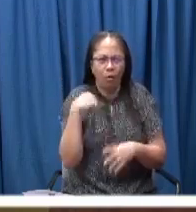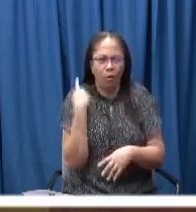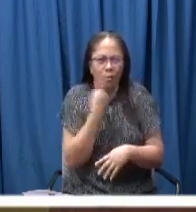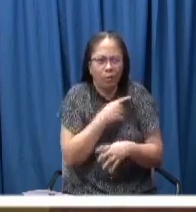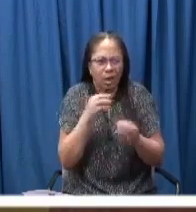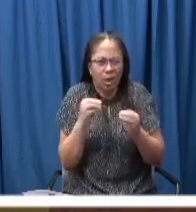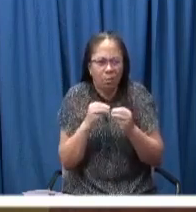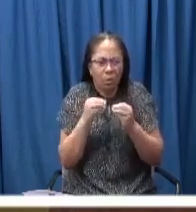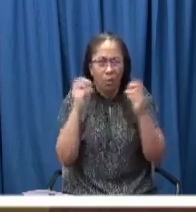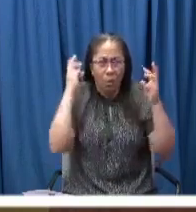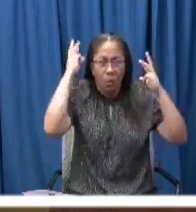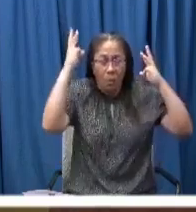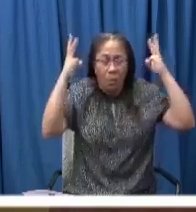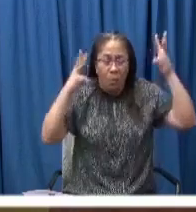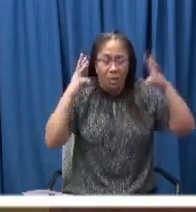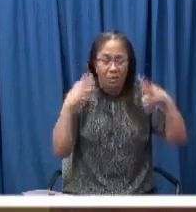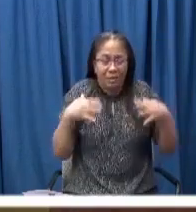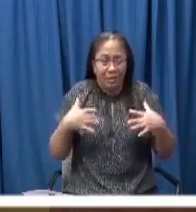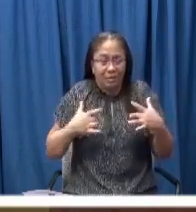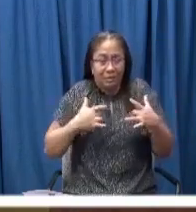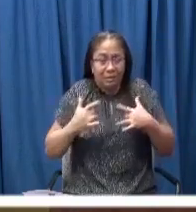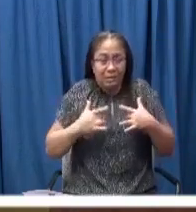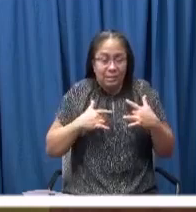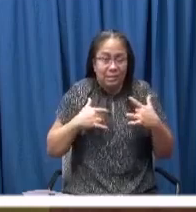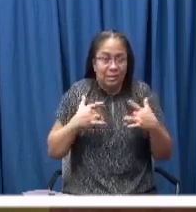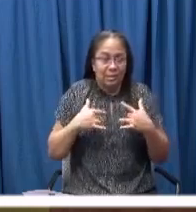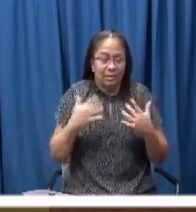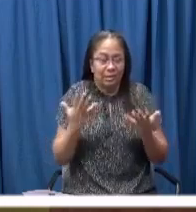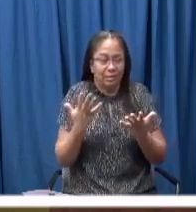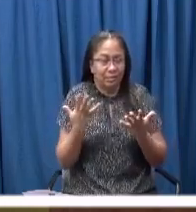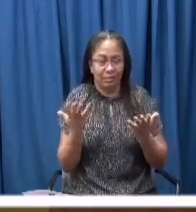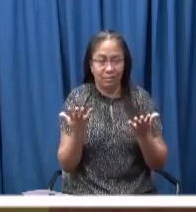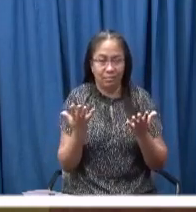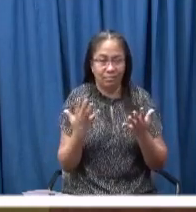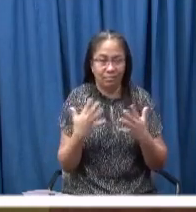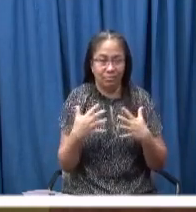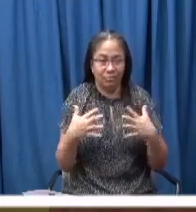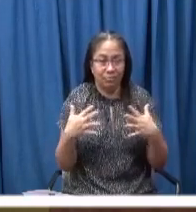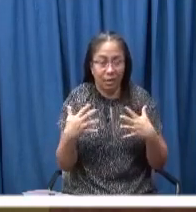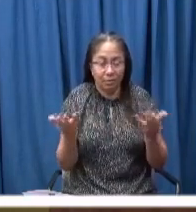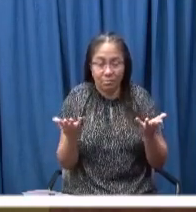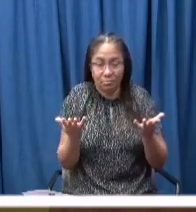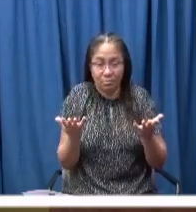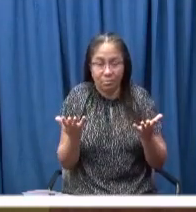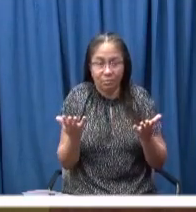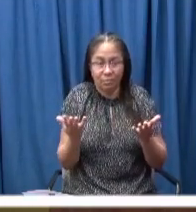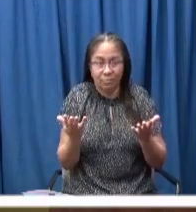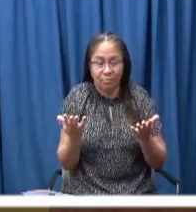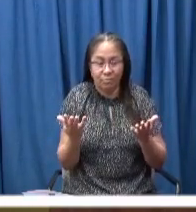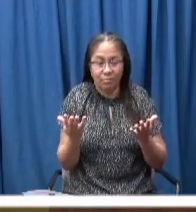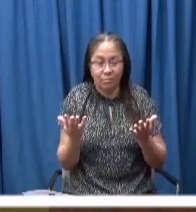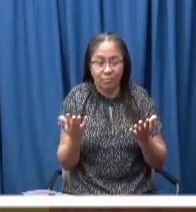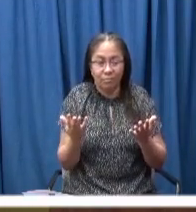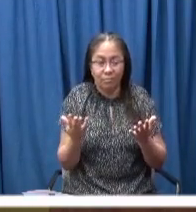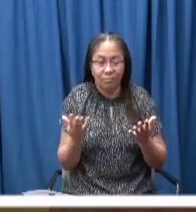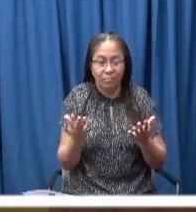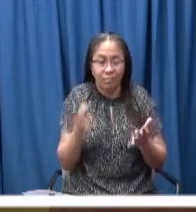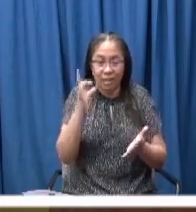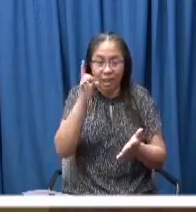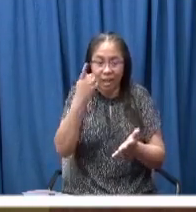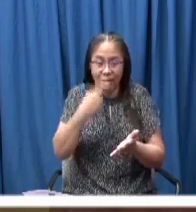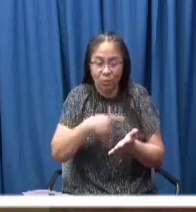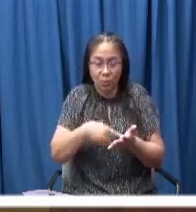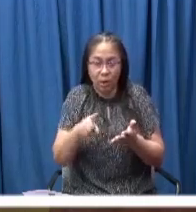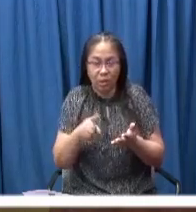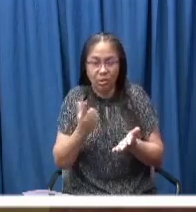more feeling as if we're going to be stripped to pieces. What has the time done for